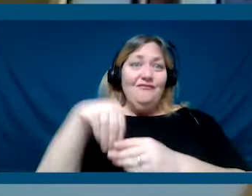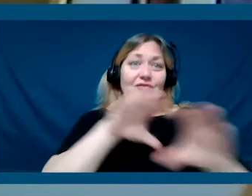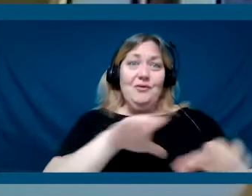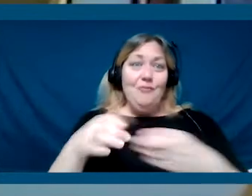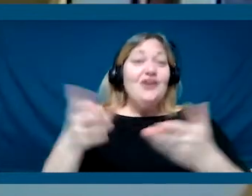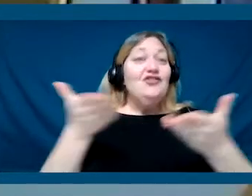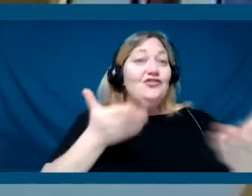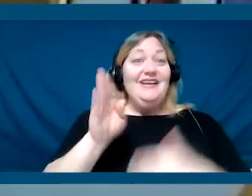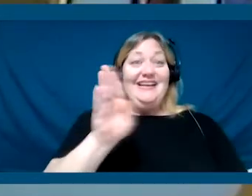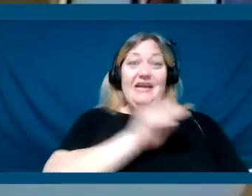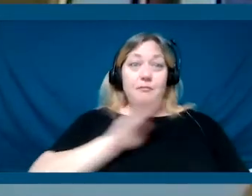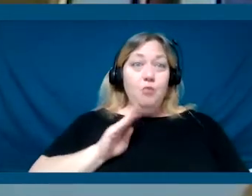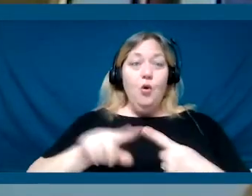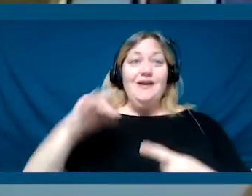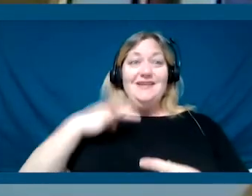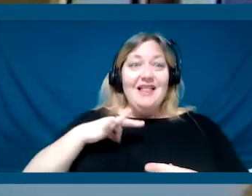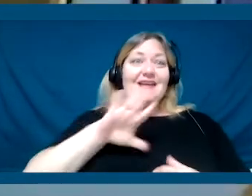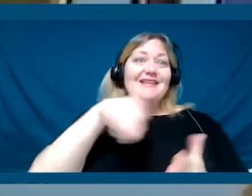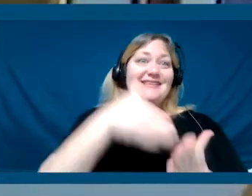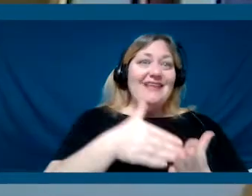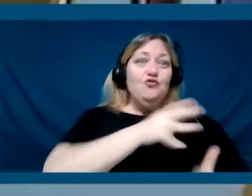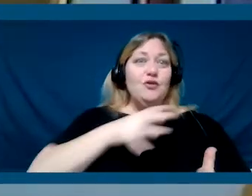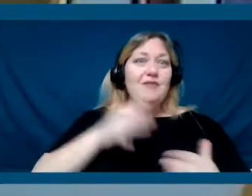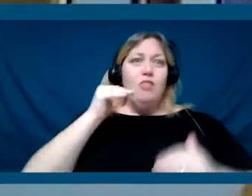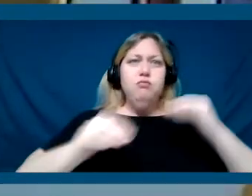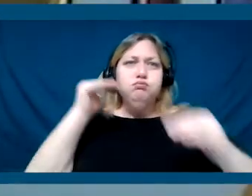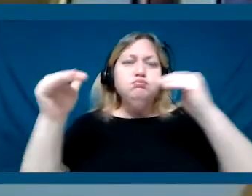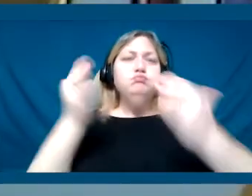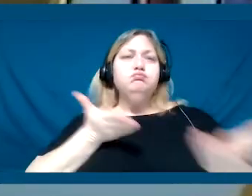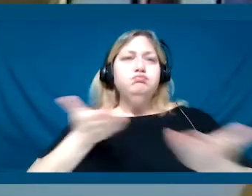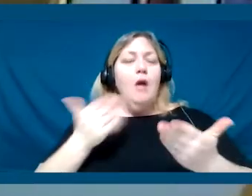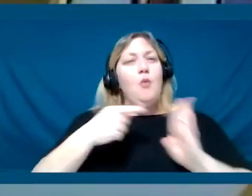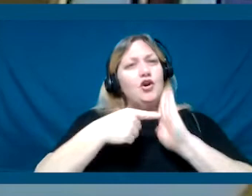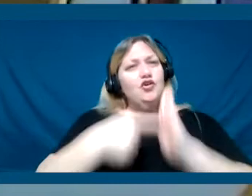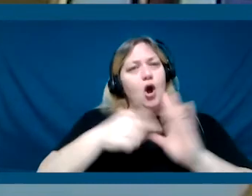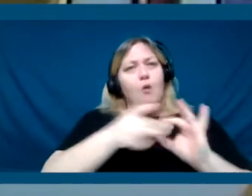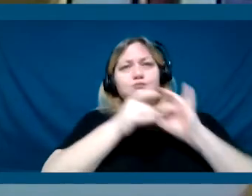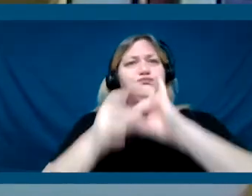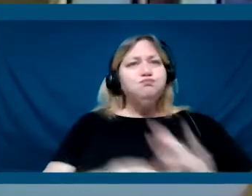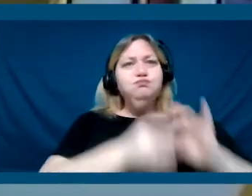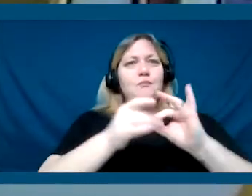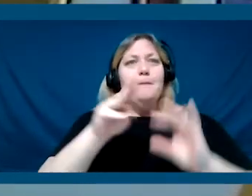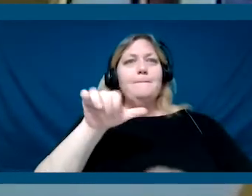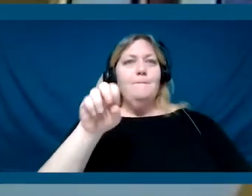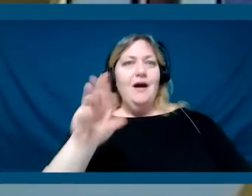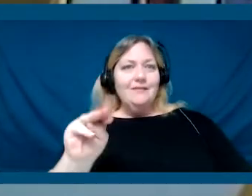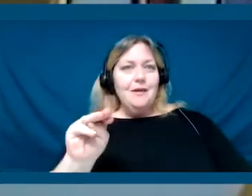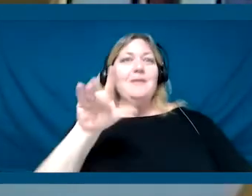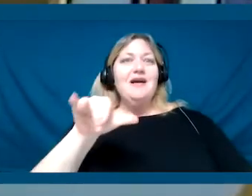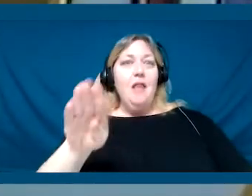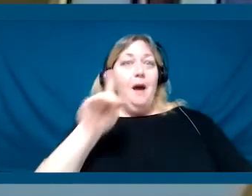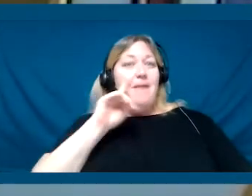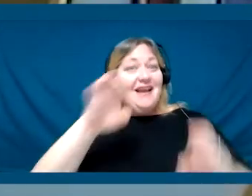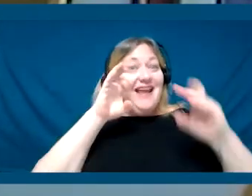serving at the e-board, delegate, central committee, and other levels. I wanted to show a united Muslims club. I wanted to educate